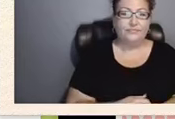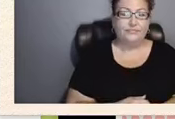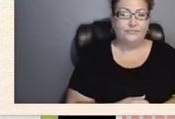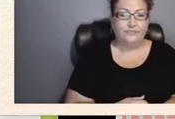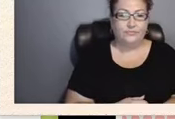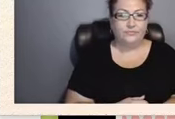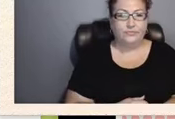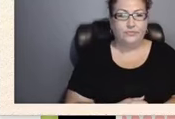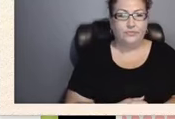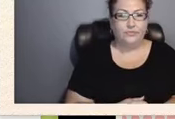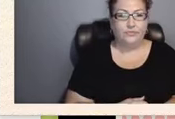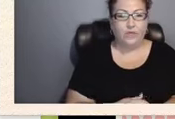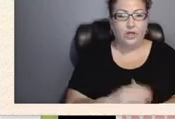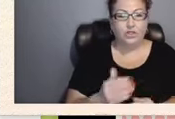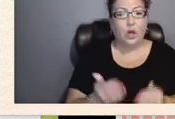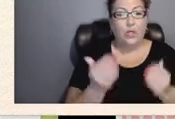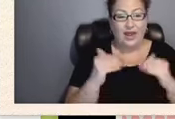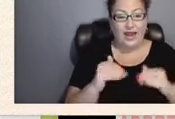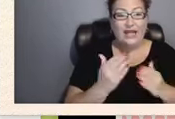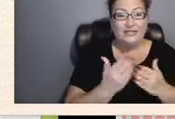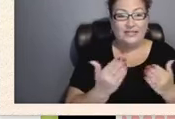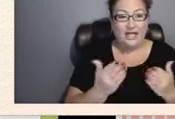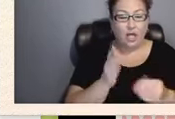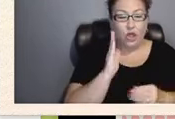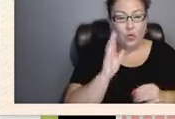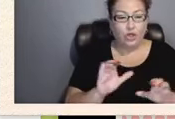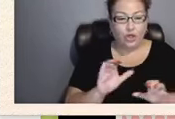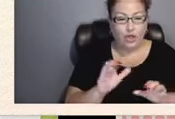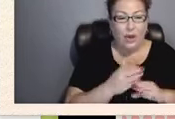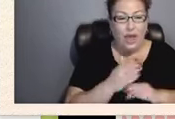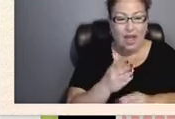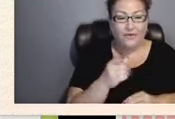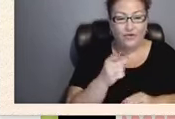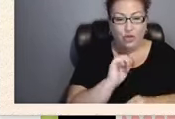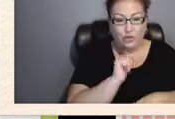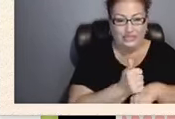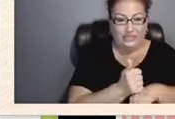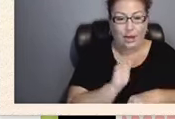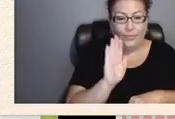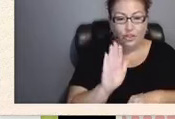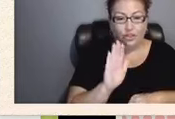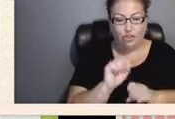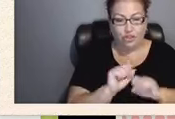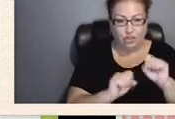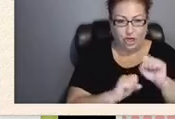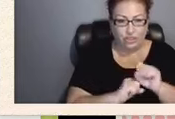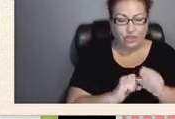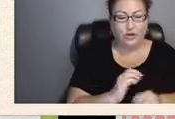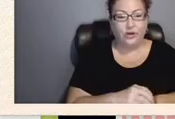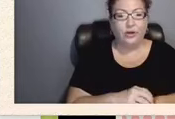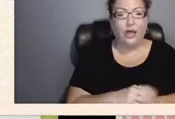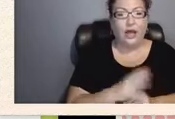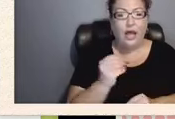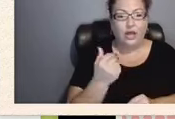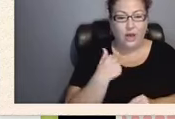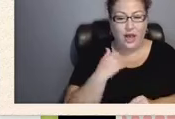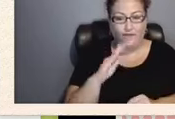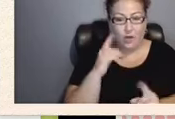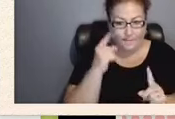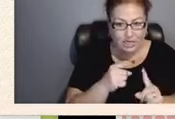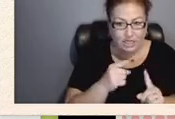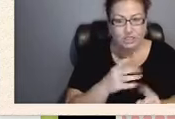So the next thing that you're gonna do after you establish your structure and you have your mission and you